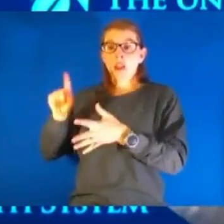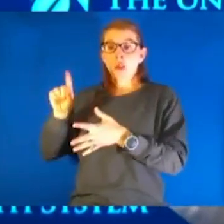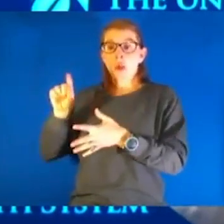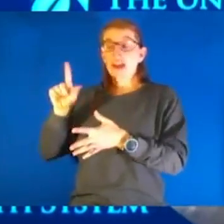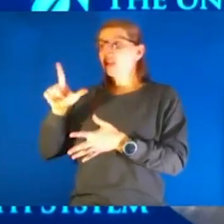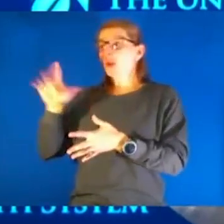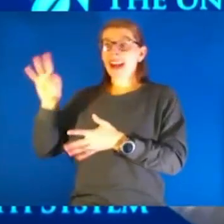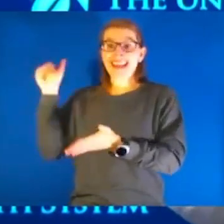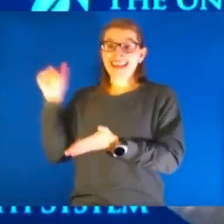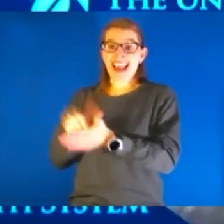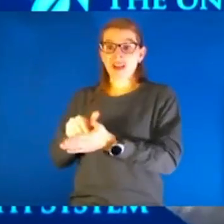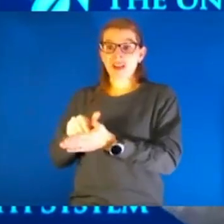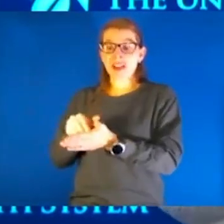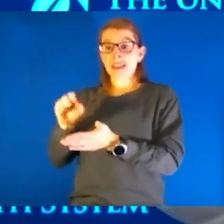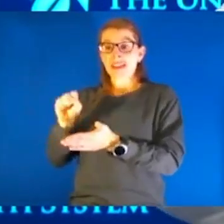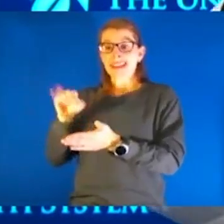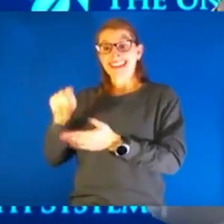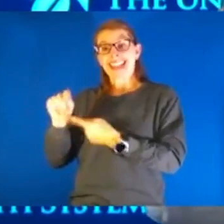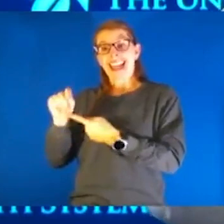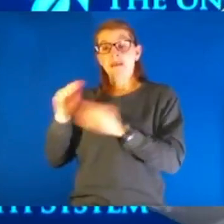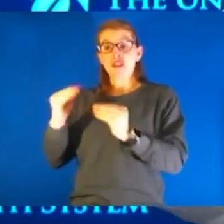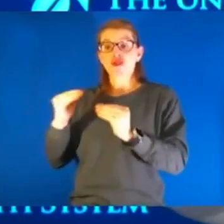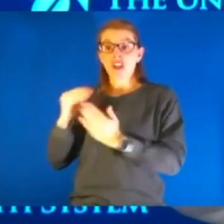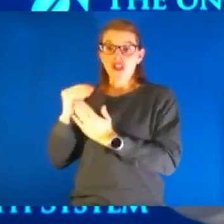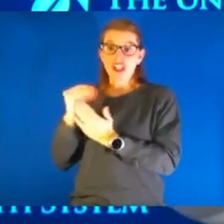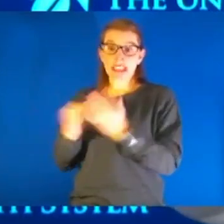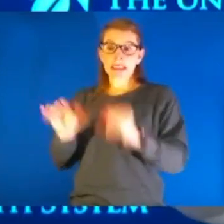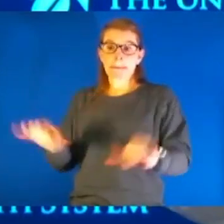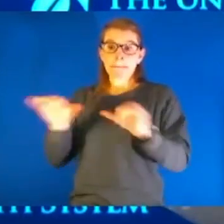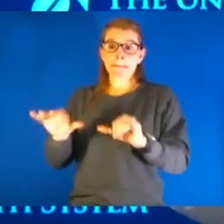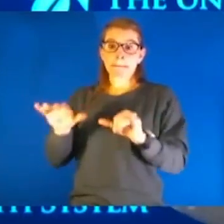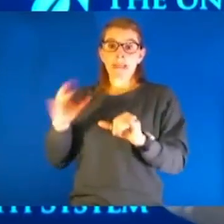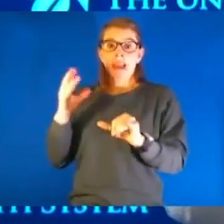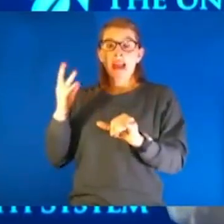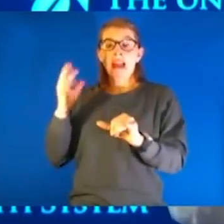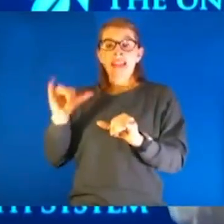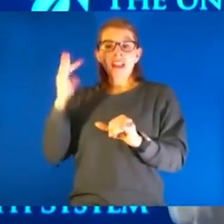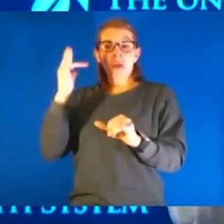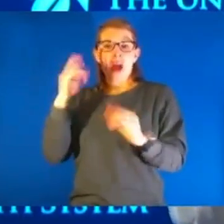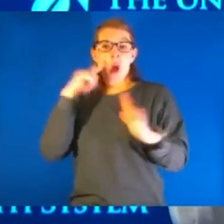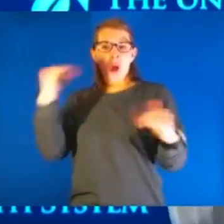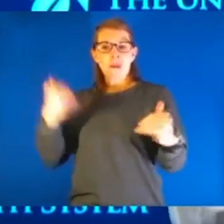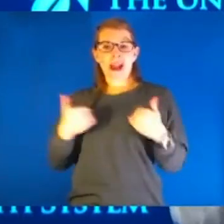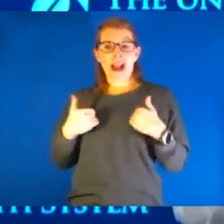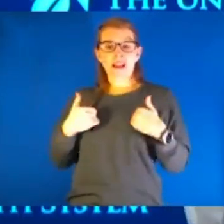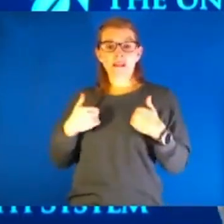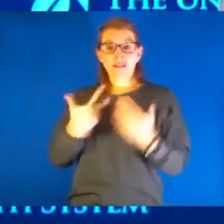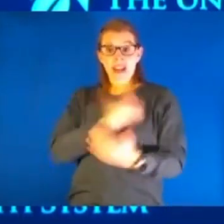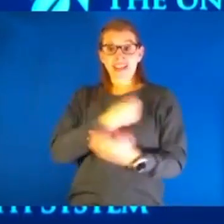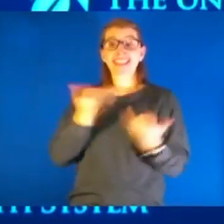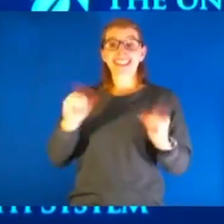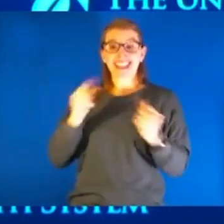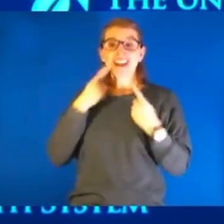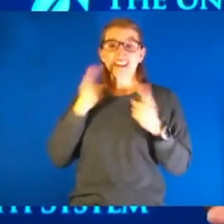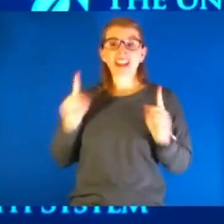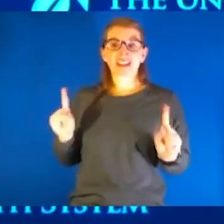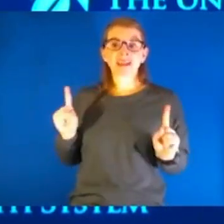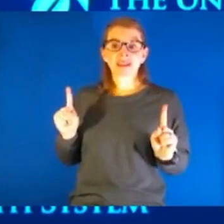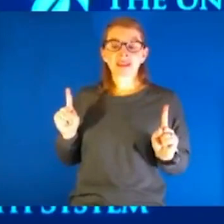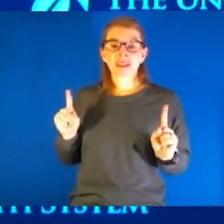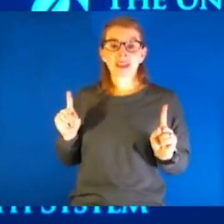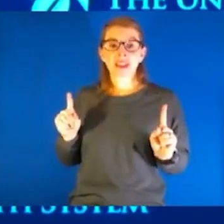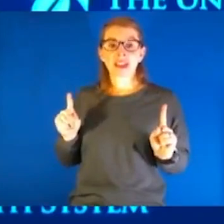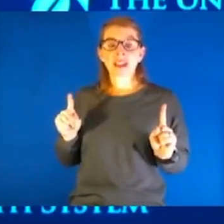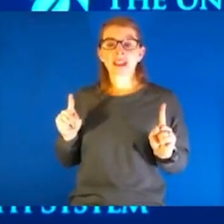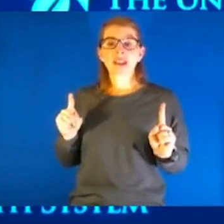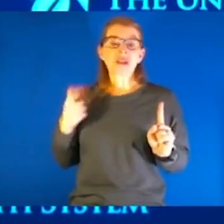29,950 sets of instructions are all the same, which is why we have so much hope that vaccination still will be effective. Yeah. I think early prognostication has been that, it